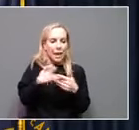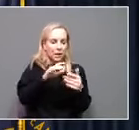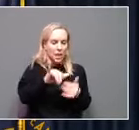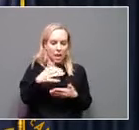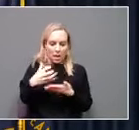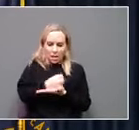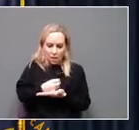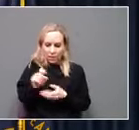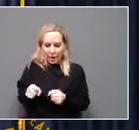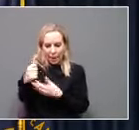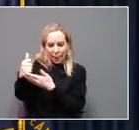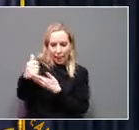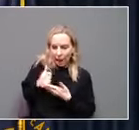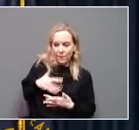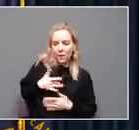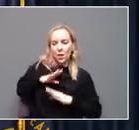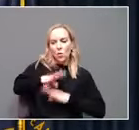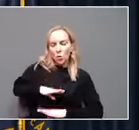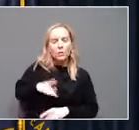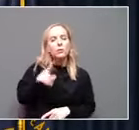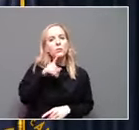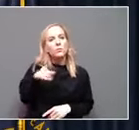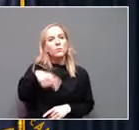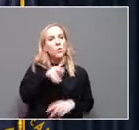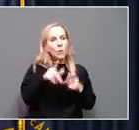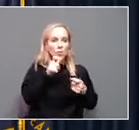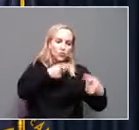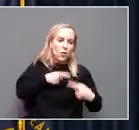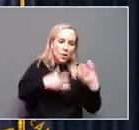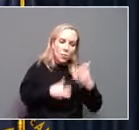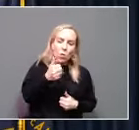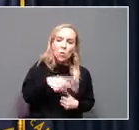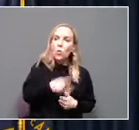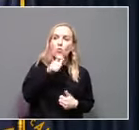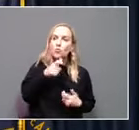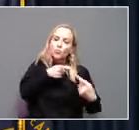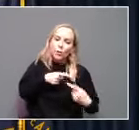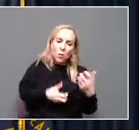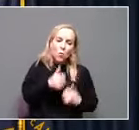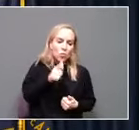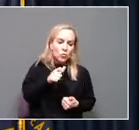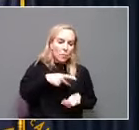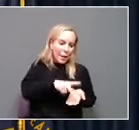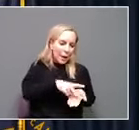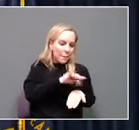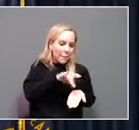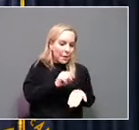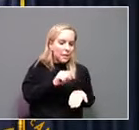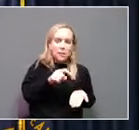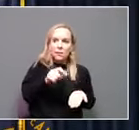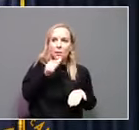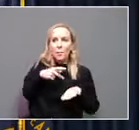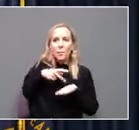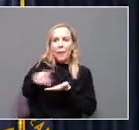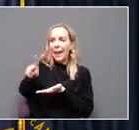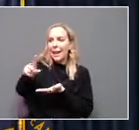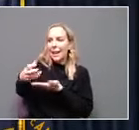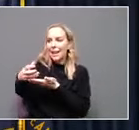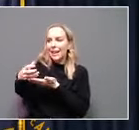plan out there that helps the people that are struggling the most. Those that struggle the most to pay their bills don't end up paying income tax because they don't make